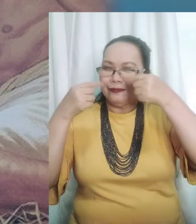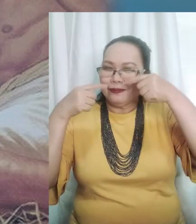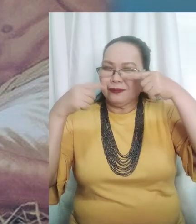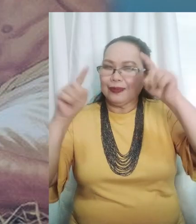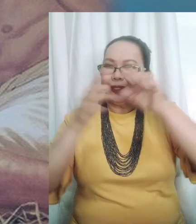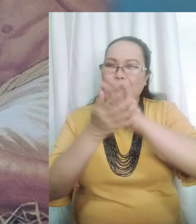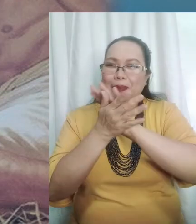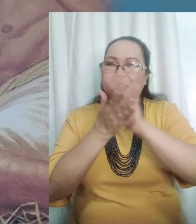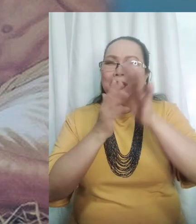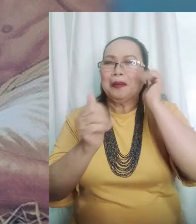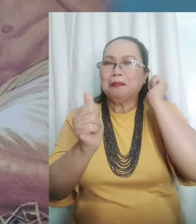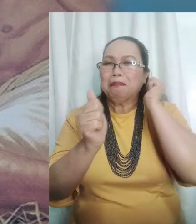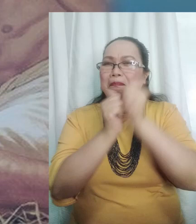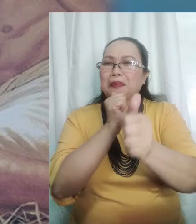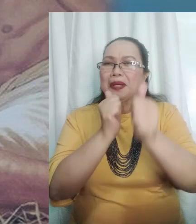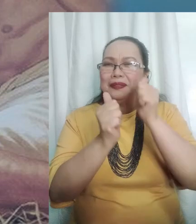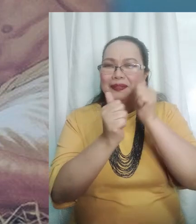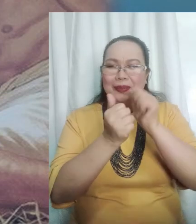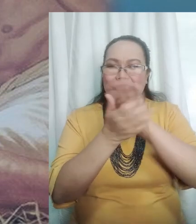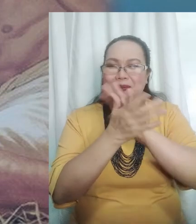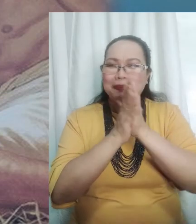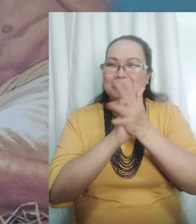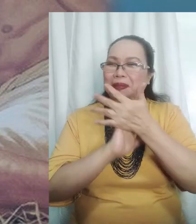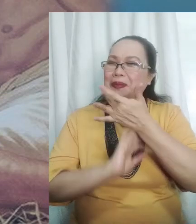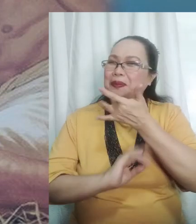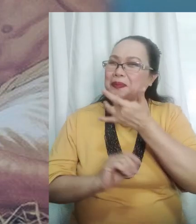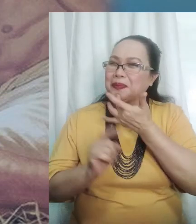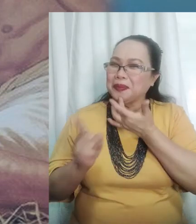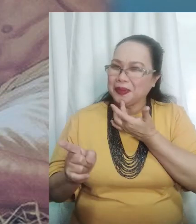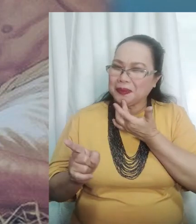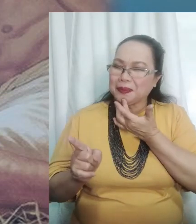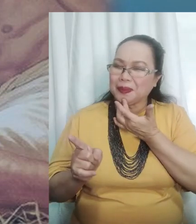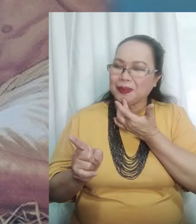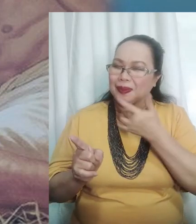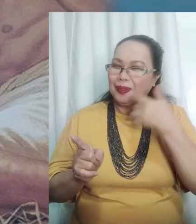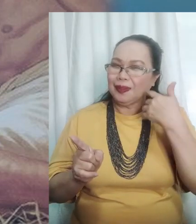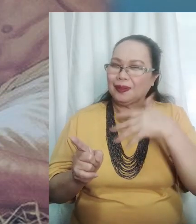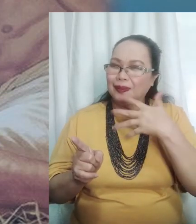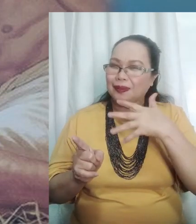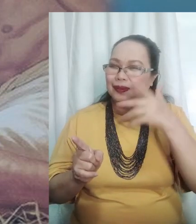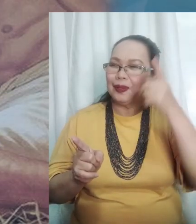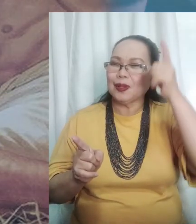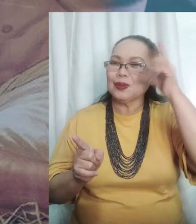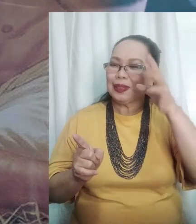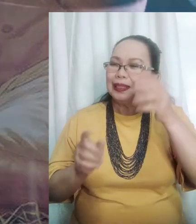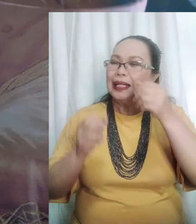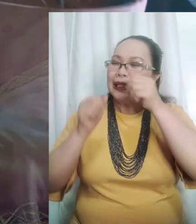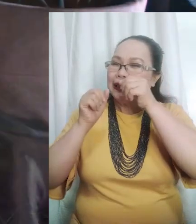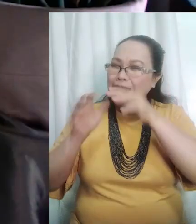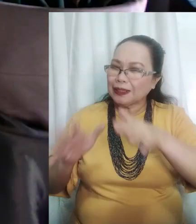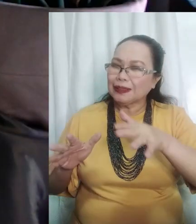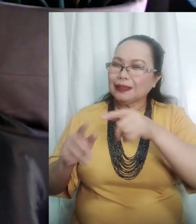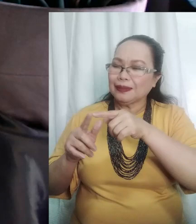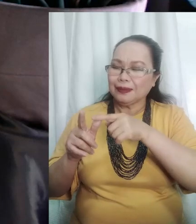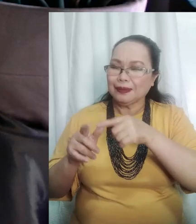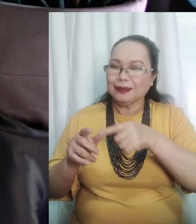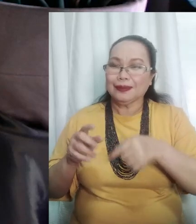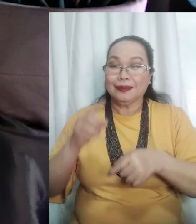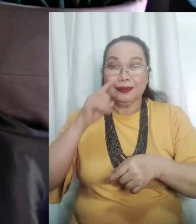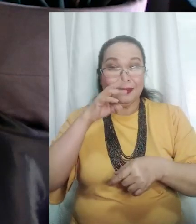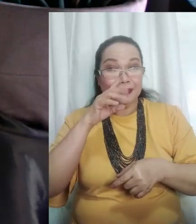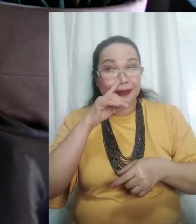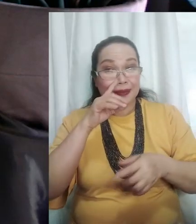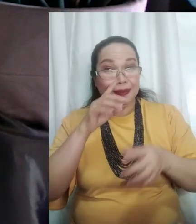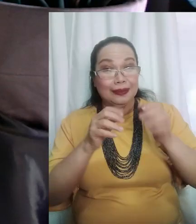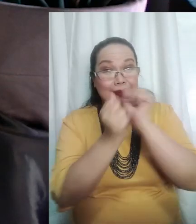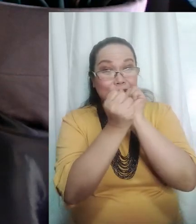success in whatever he did. Wow. Can you imagine that? As a slave, he was